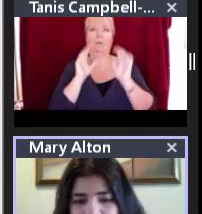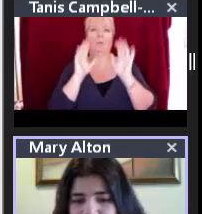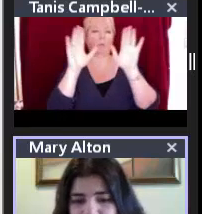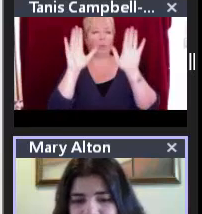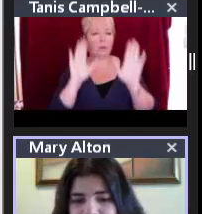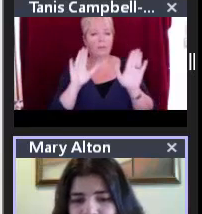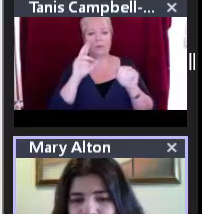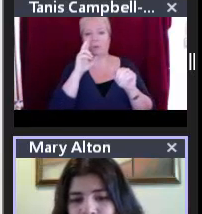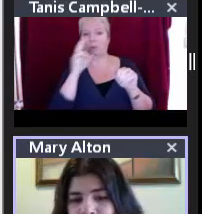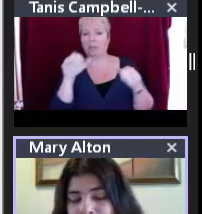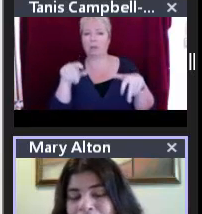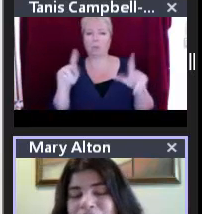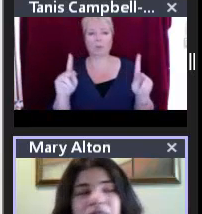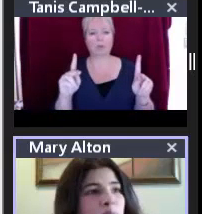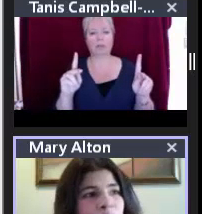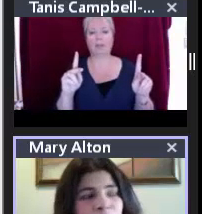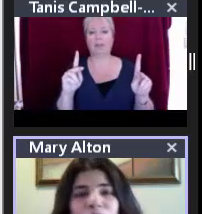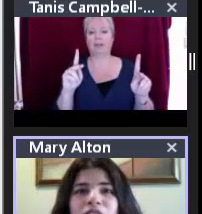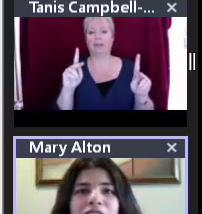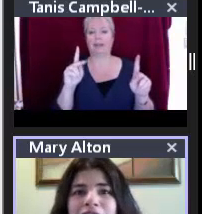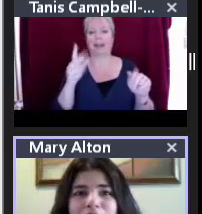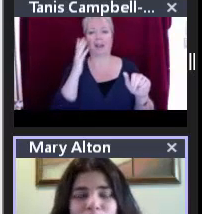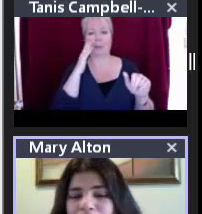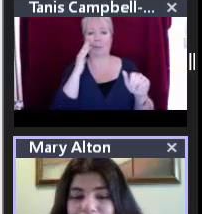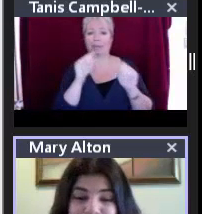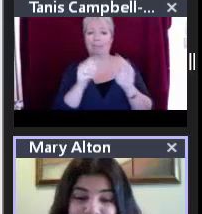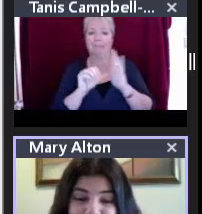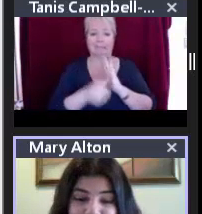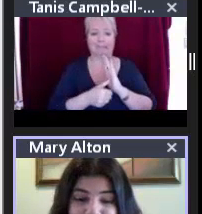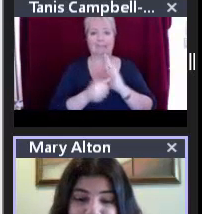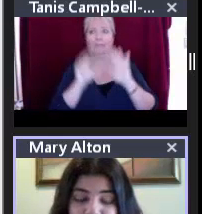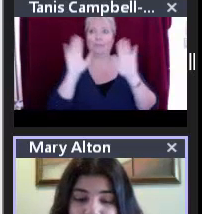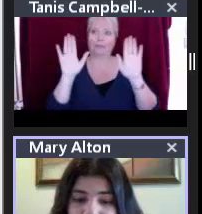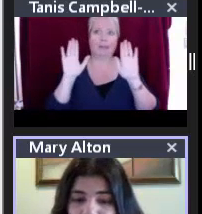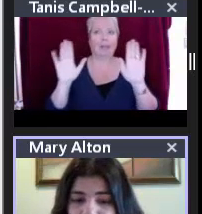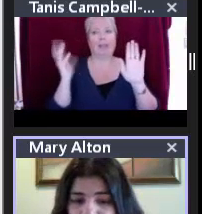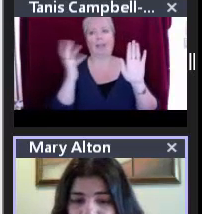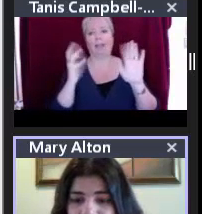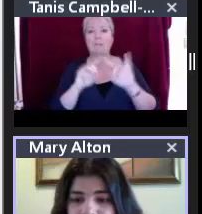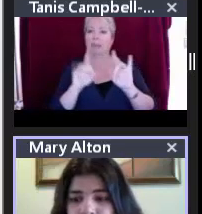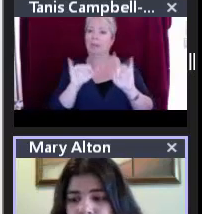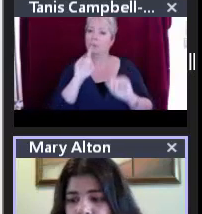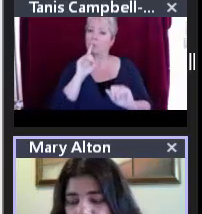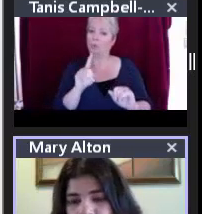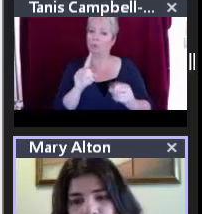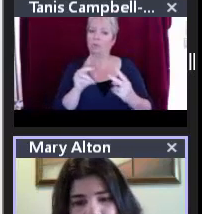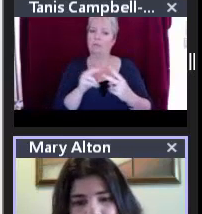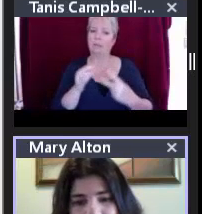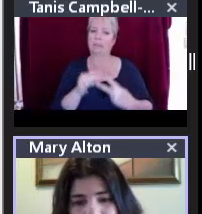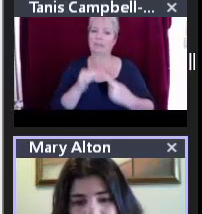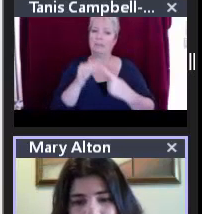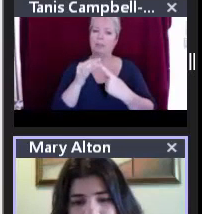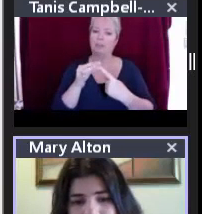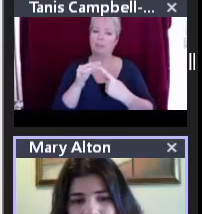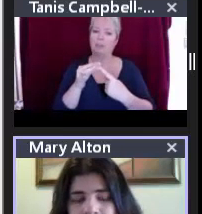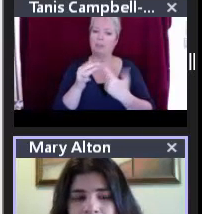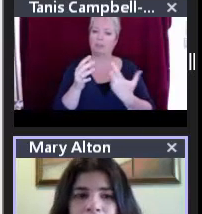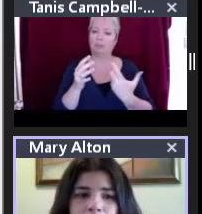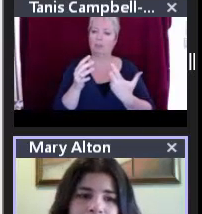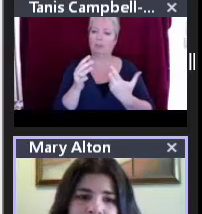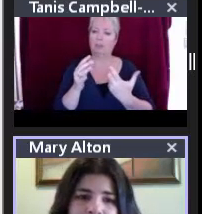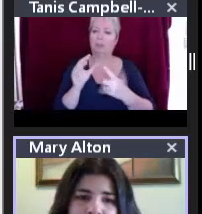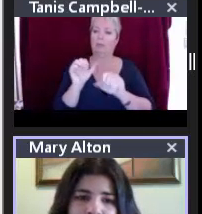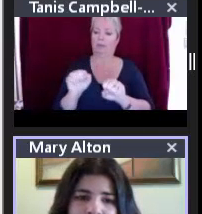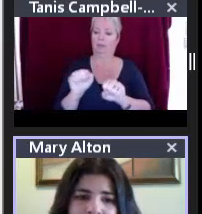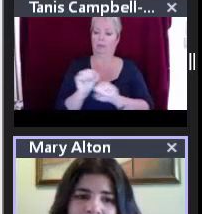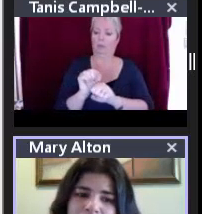And I know I keep using that word, but it really is what it comes down to. It's a very special thing to work with people at this capacity,